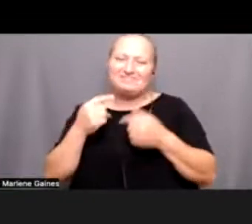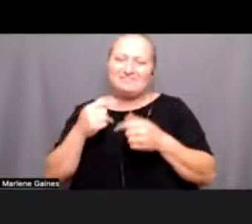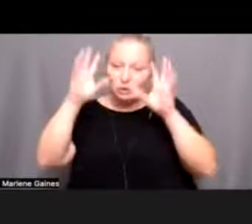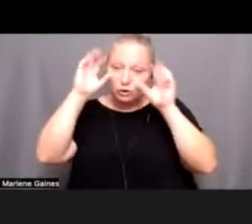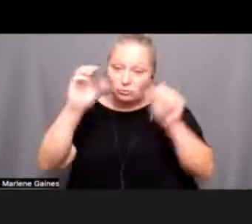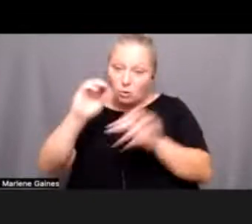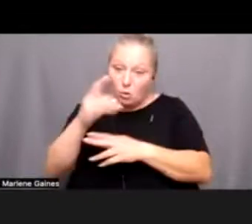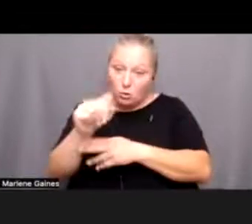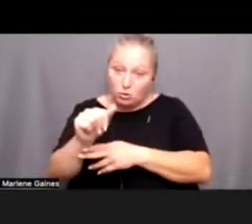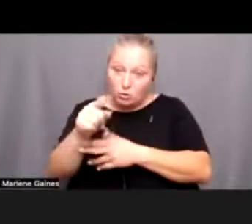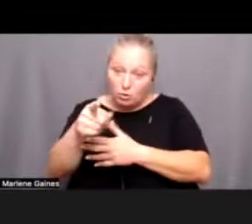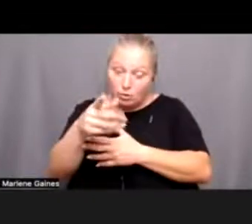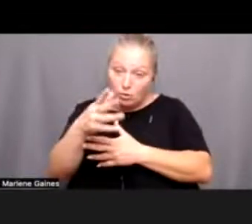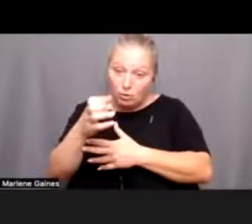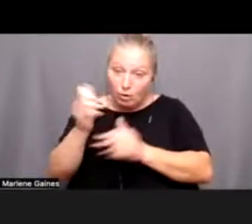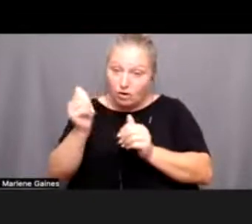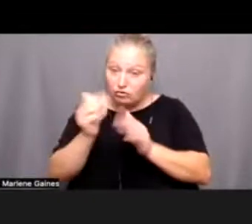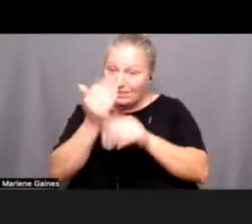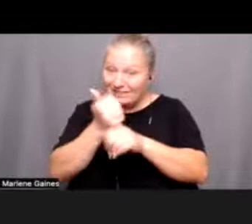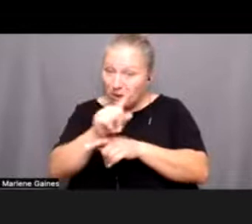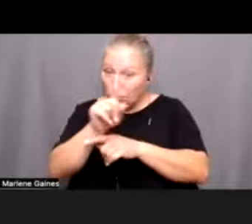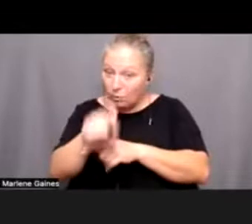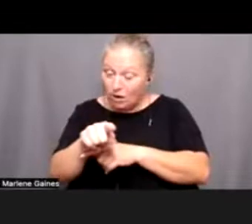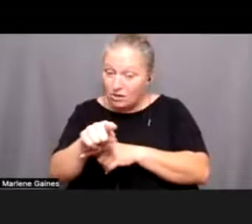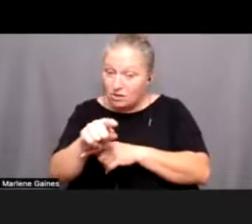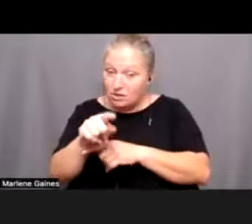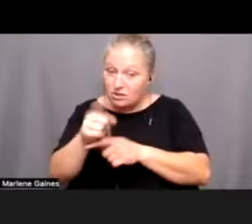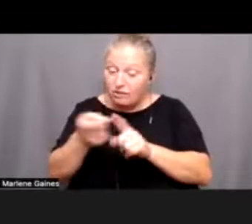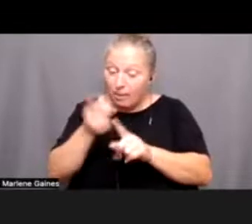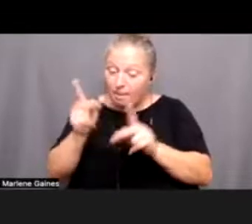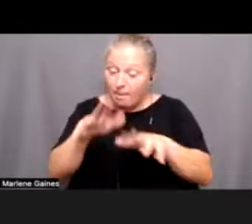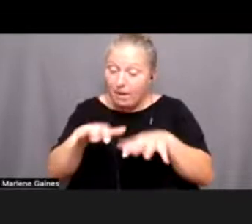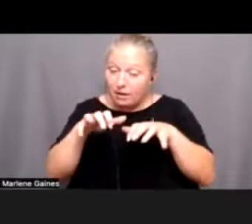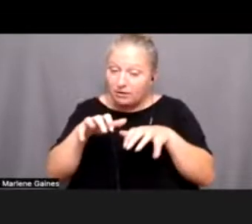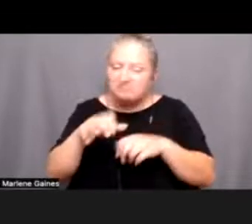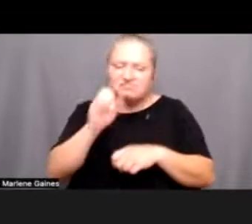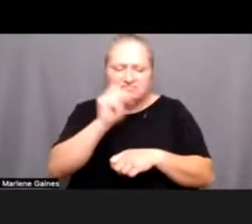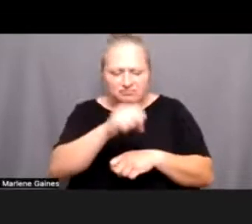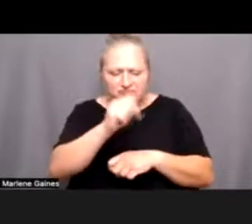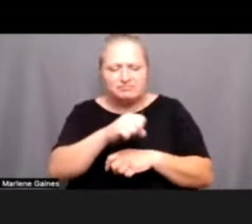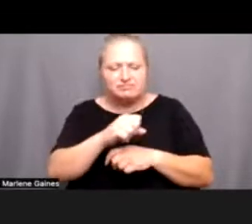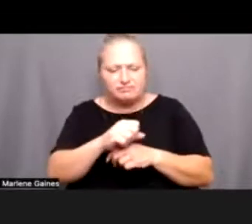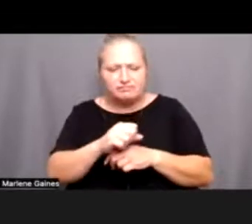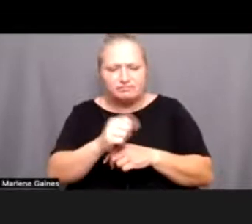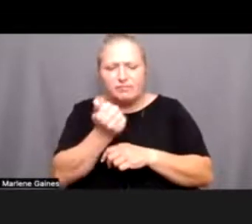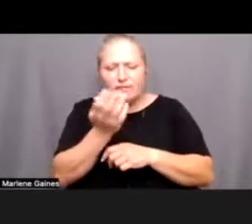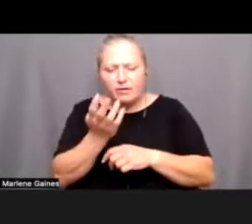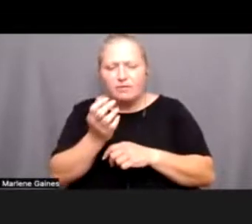Superintendent Ochoa, would you like to address any of the questions that were asked by the public? Absolutely. A couple